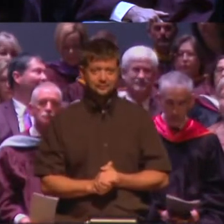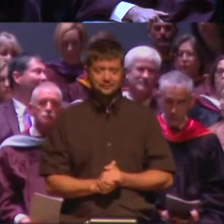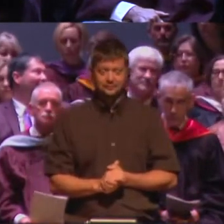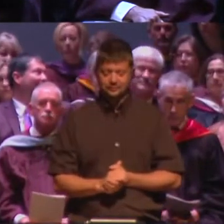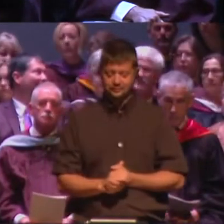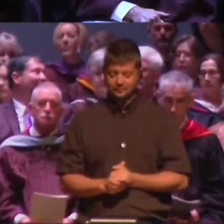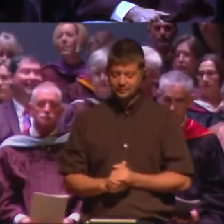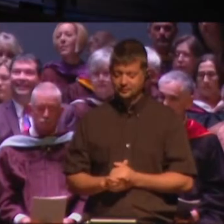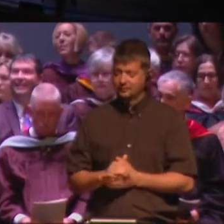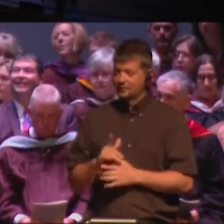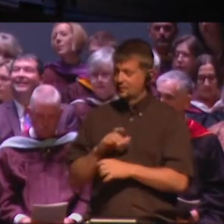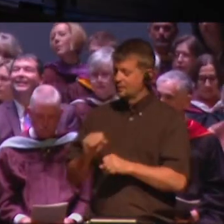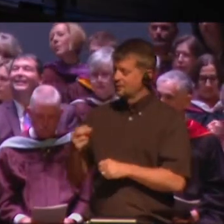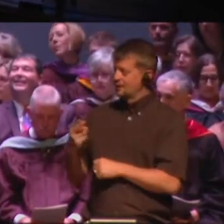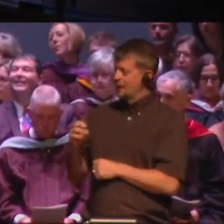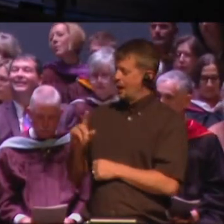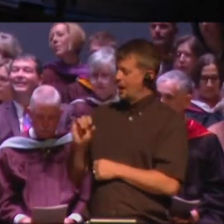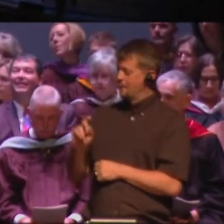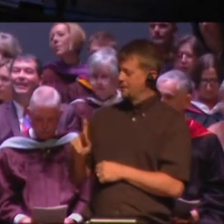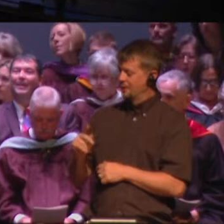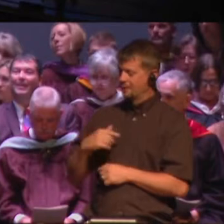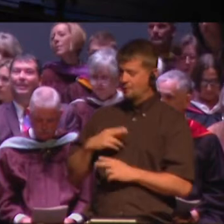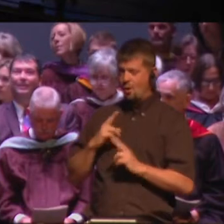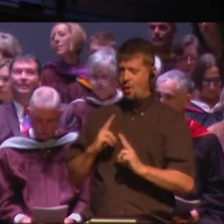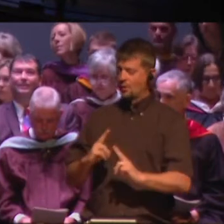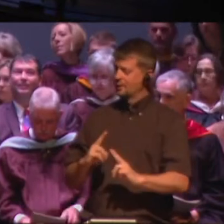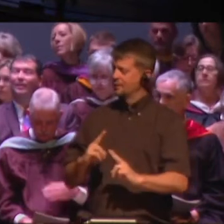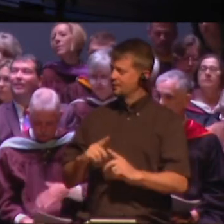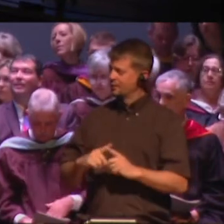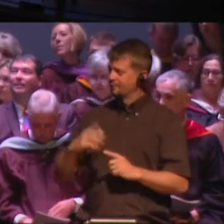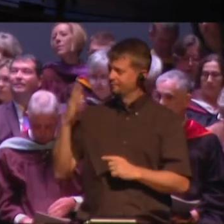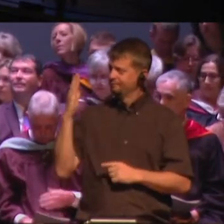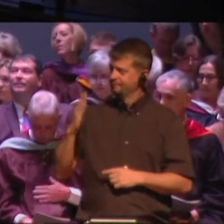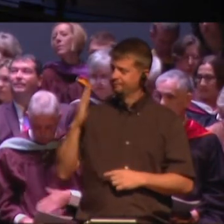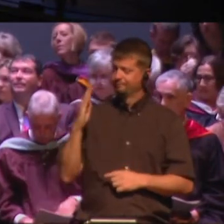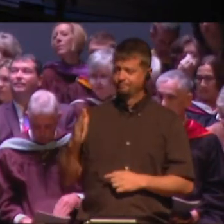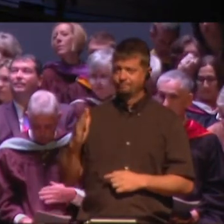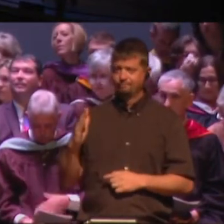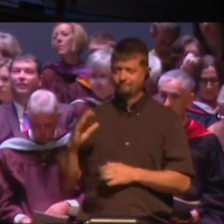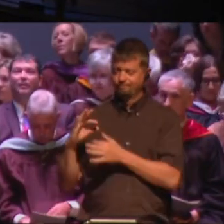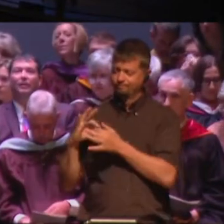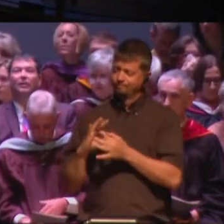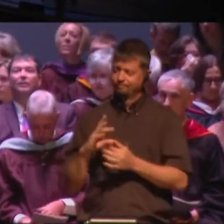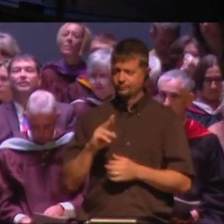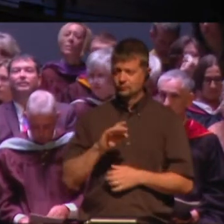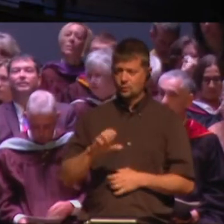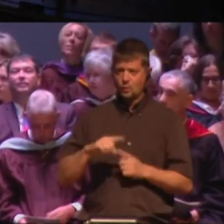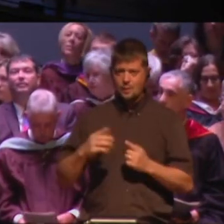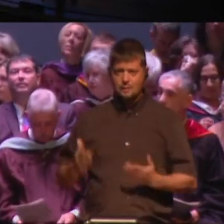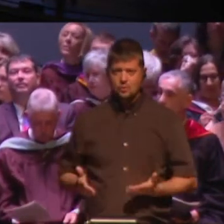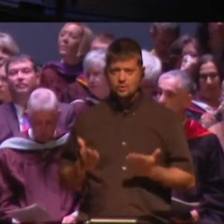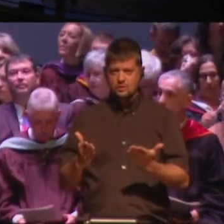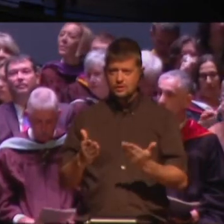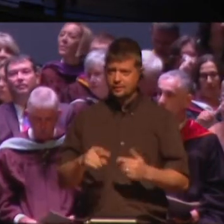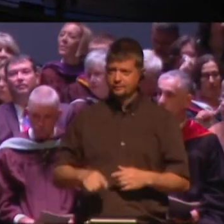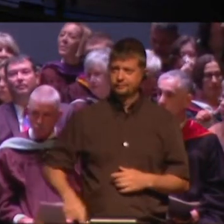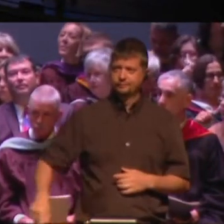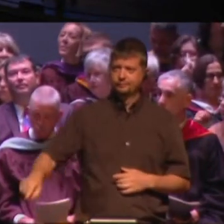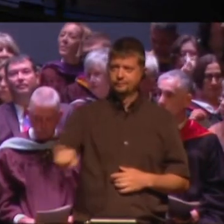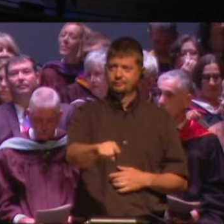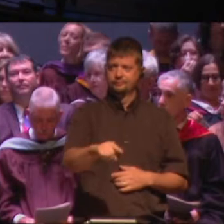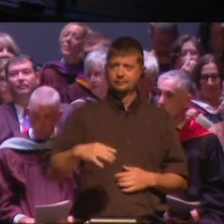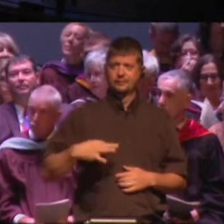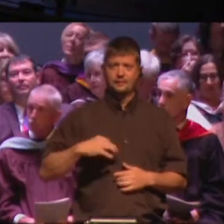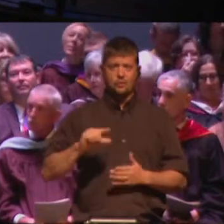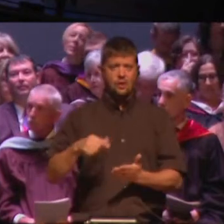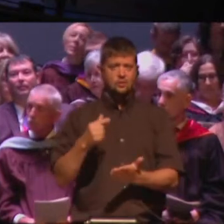President Helmick, I'm honored to speak on behalf of the faculty of Western Piedmont Community College to present to you these candidates for